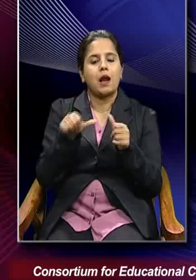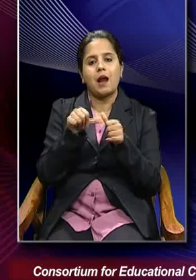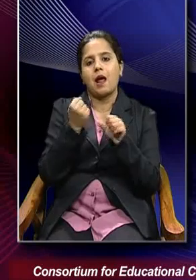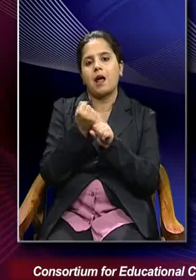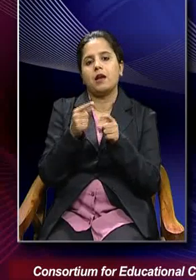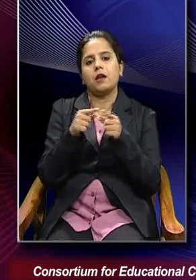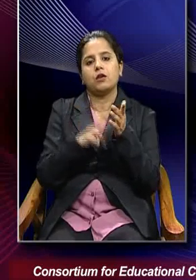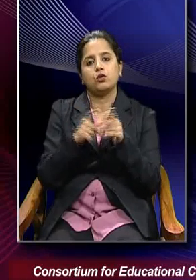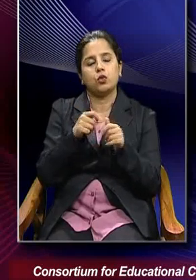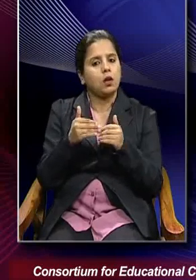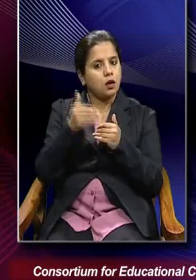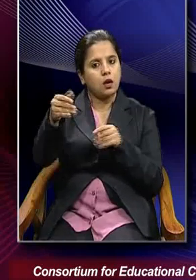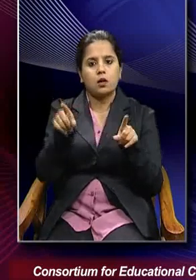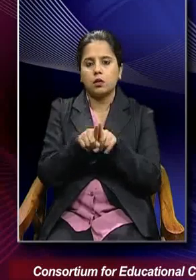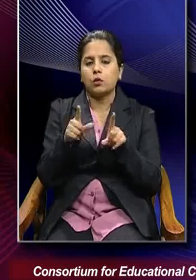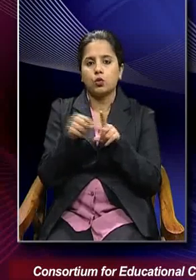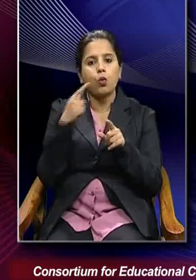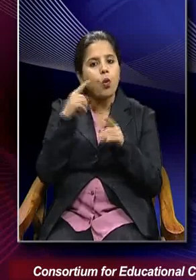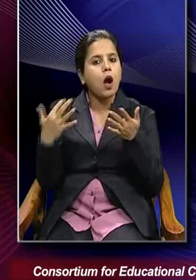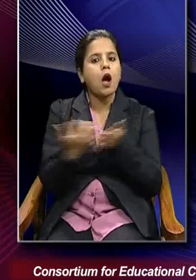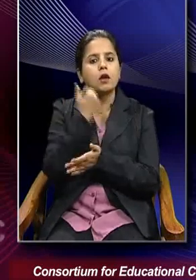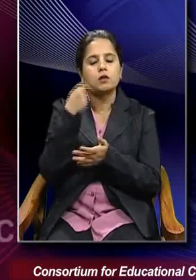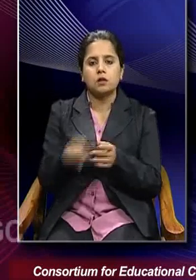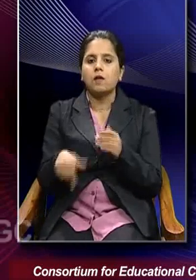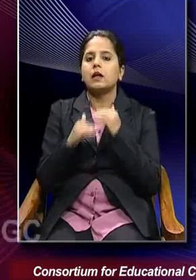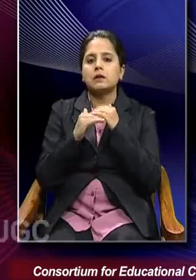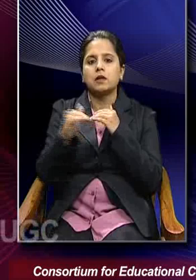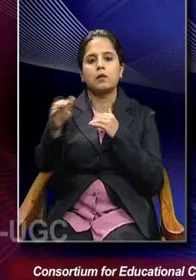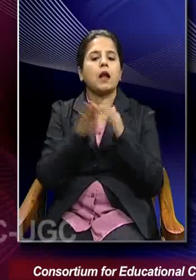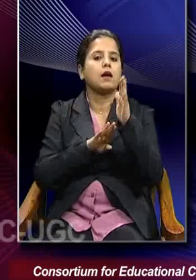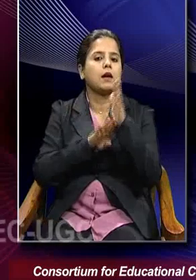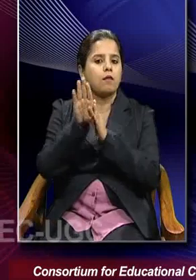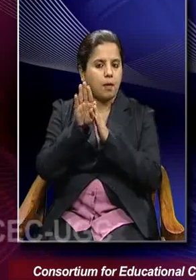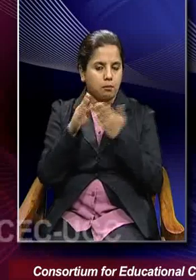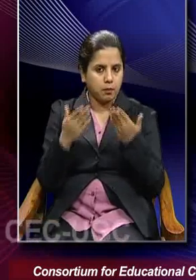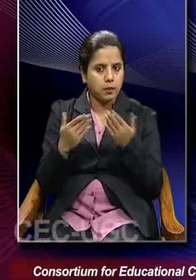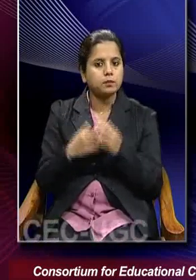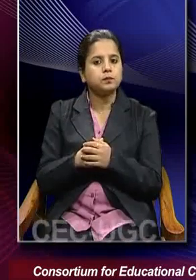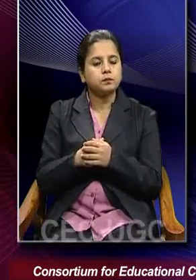as well to achieve sustainable development.